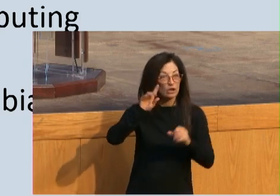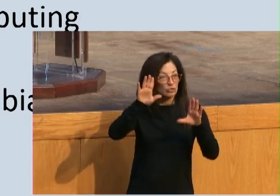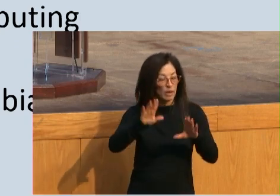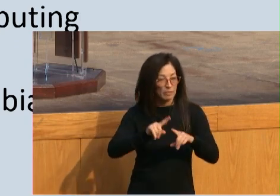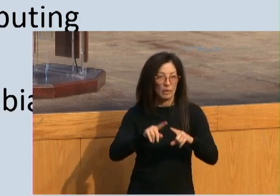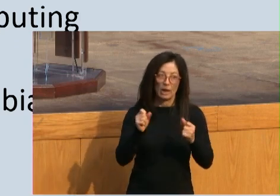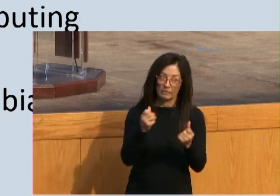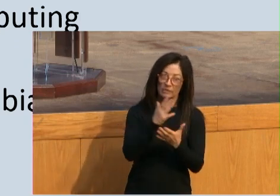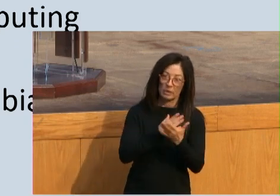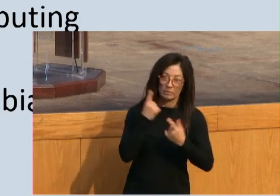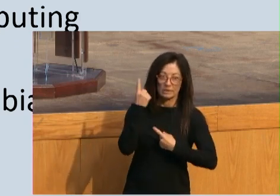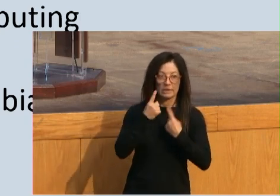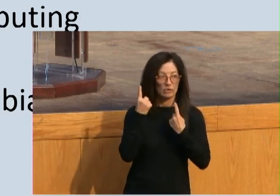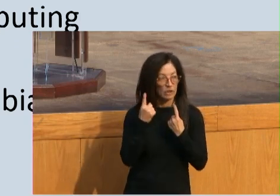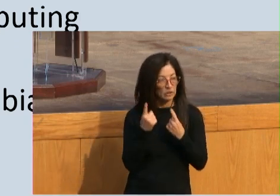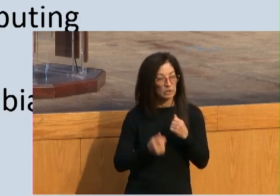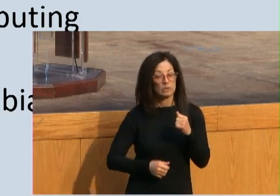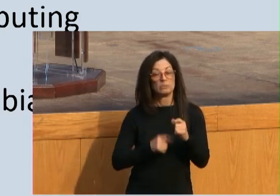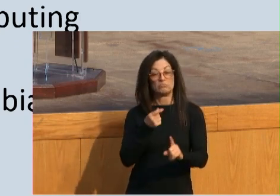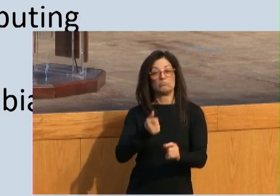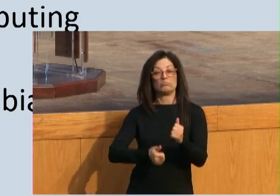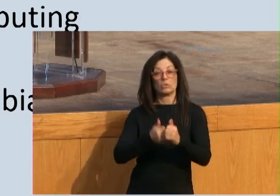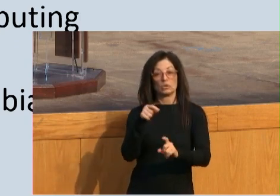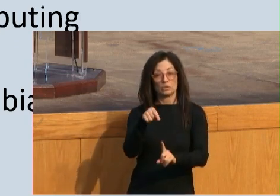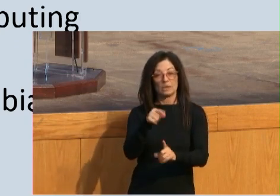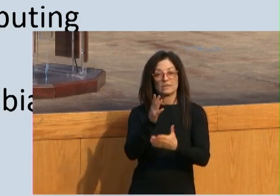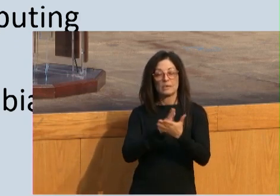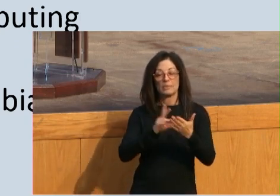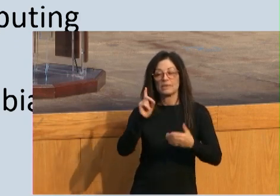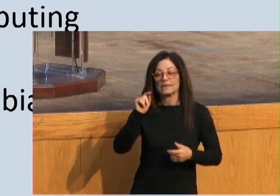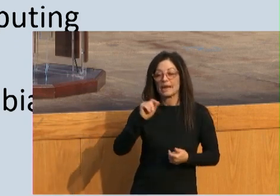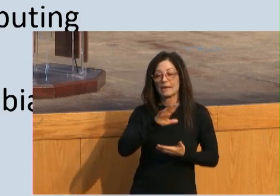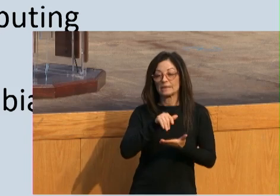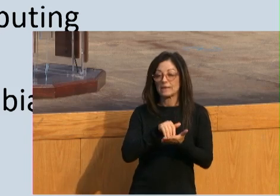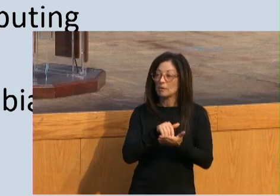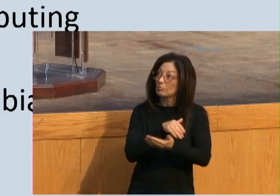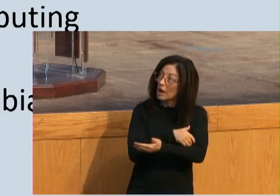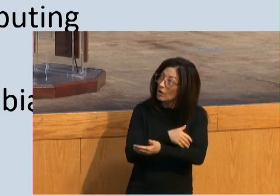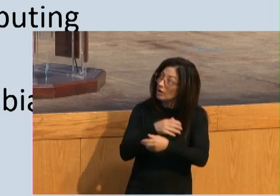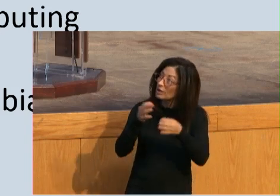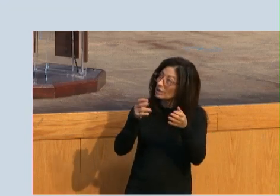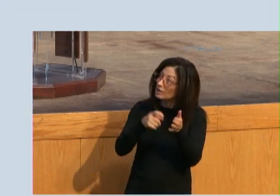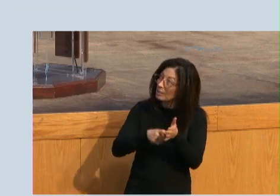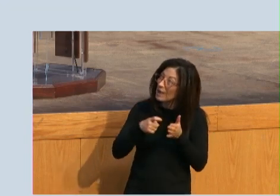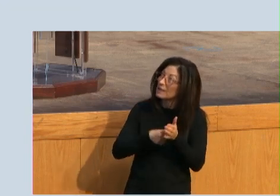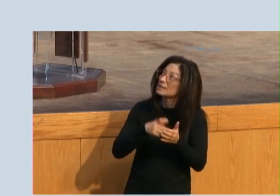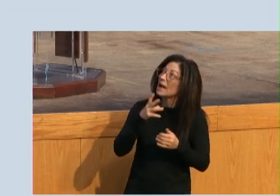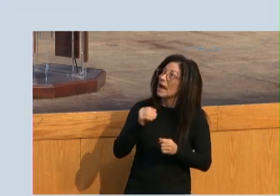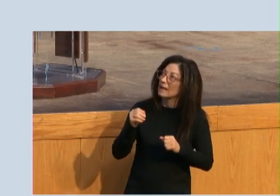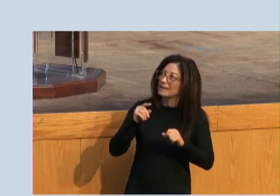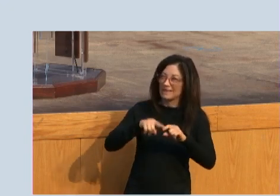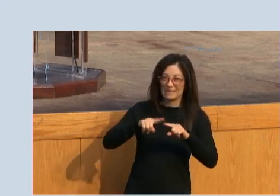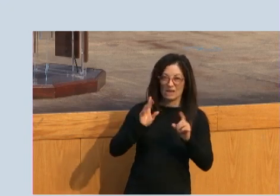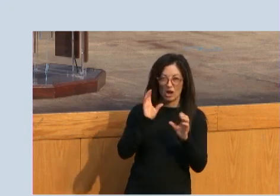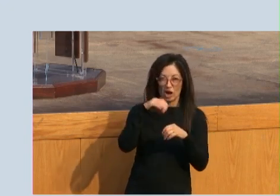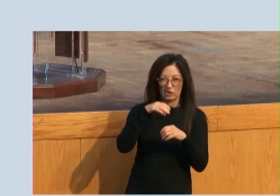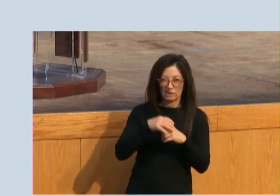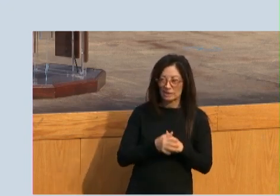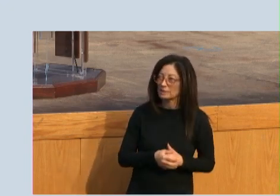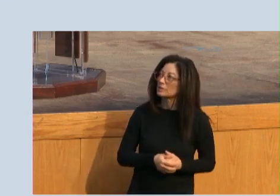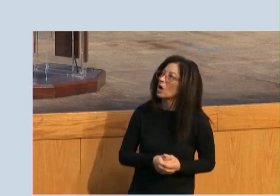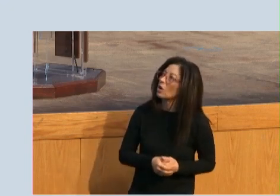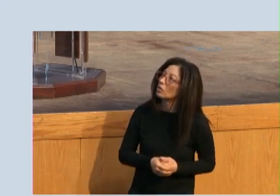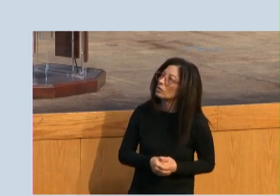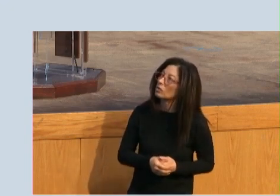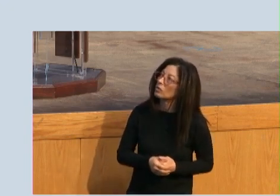considerations as we advance, most notably some of the data center power demands and compounded data biases. So AI